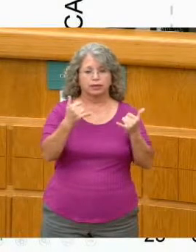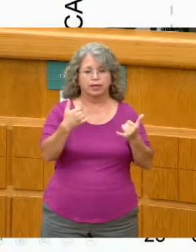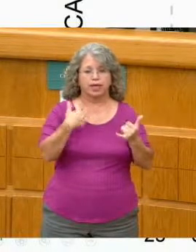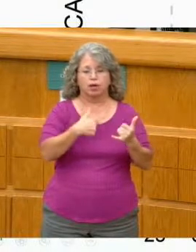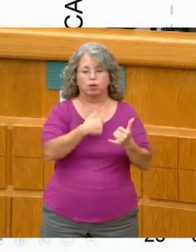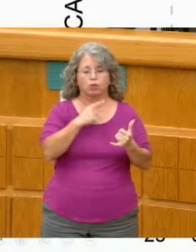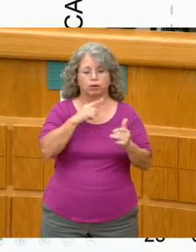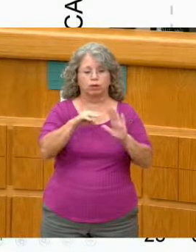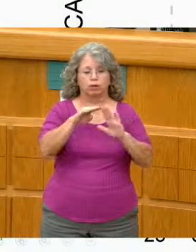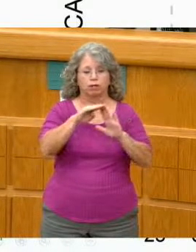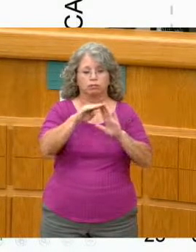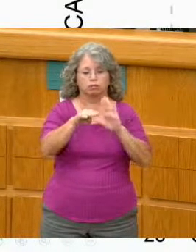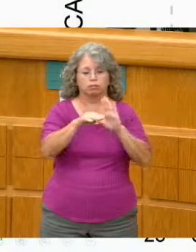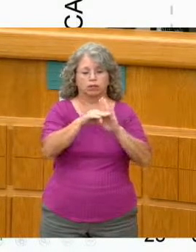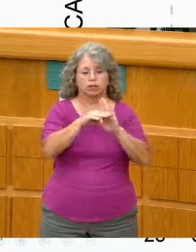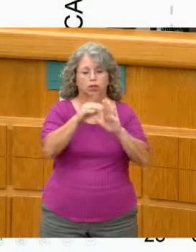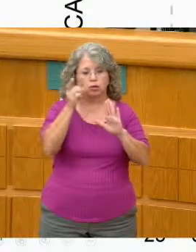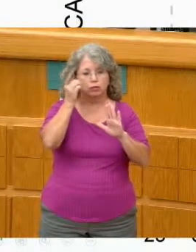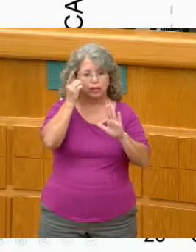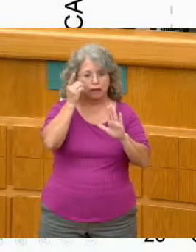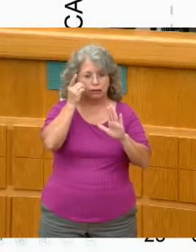below Dallas.